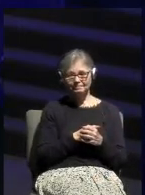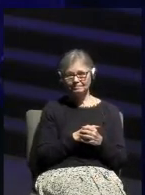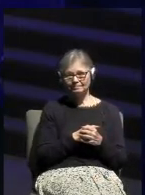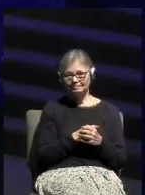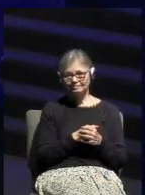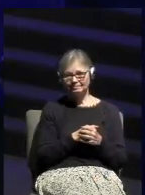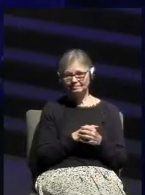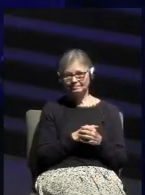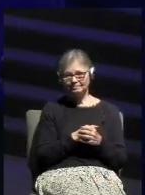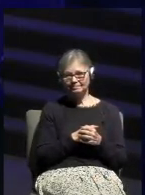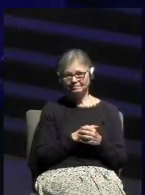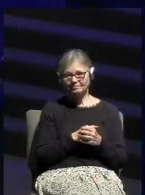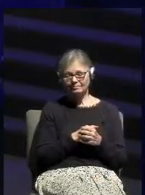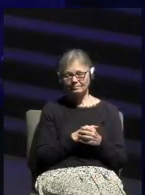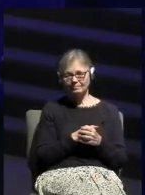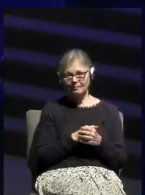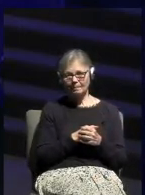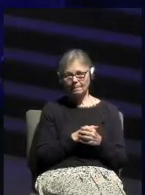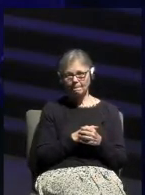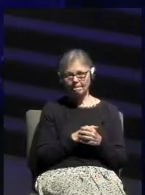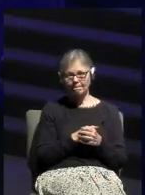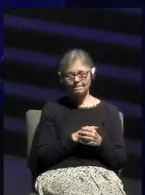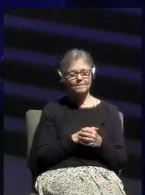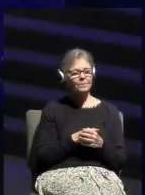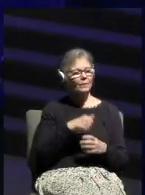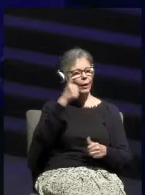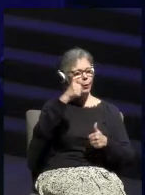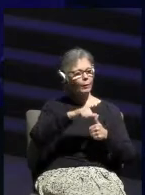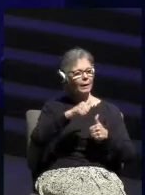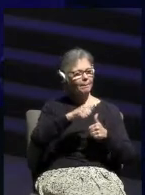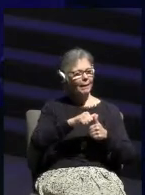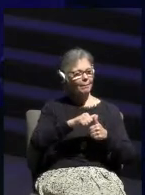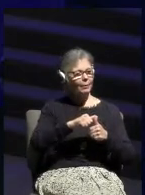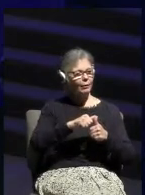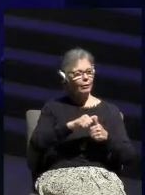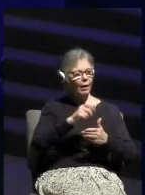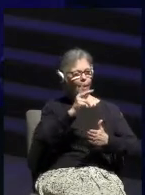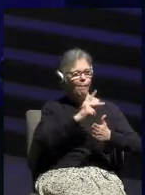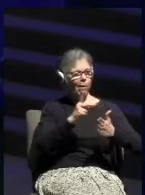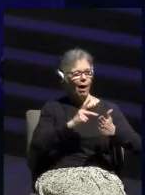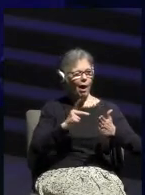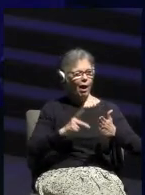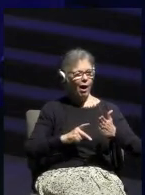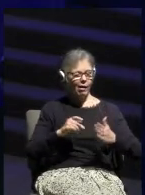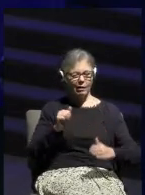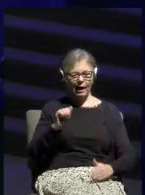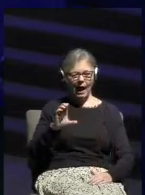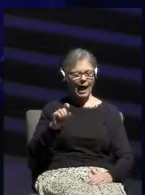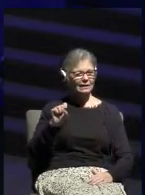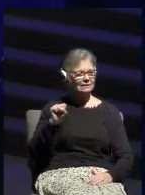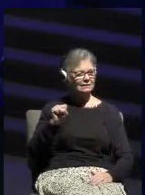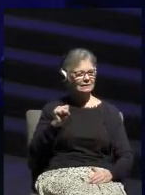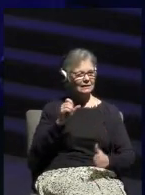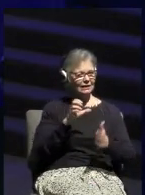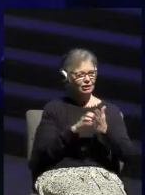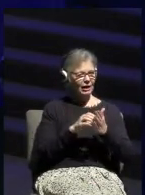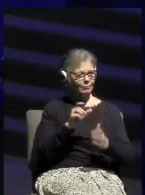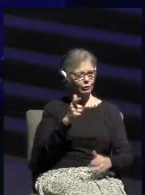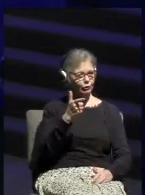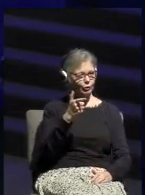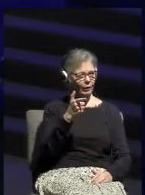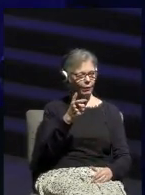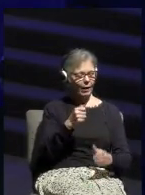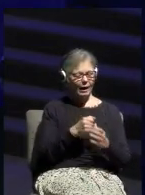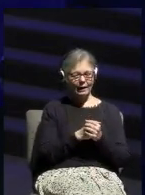God shows us that in the life of Paul in the book of Acts, specifically chapter 21